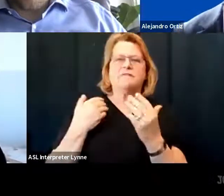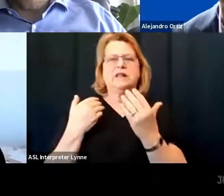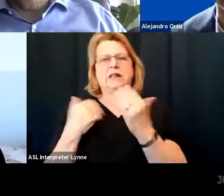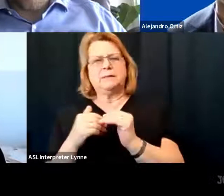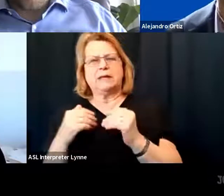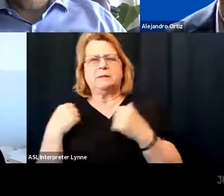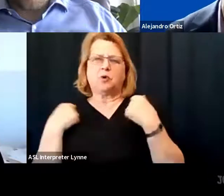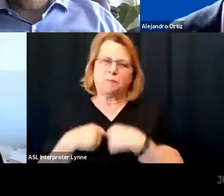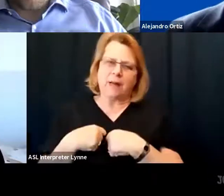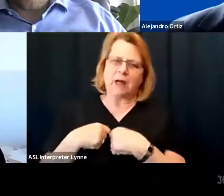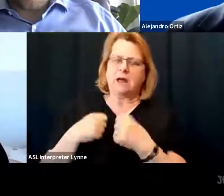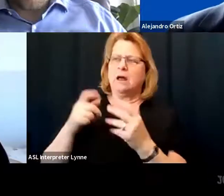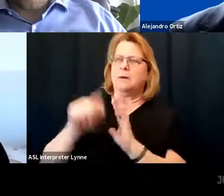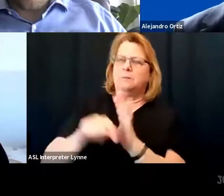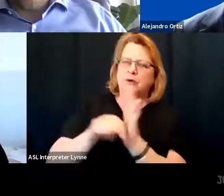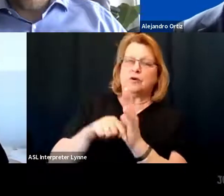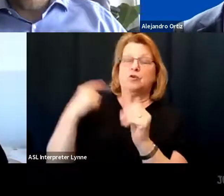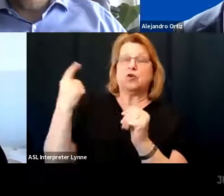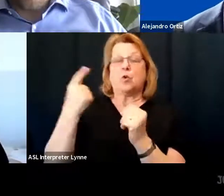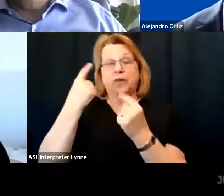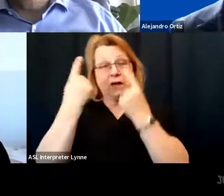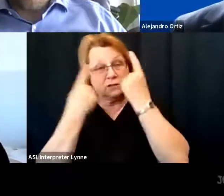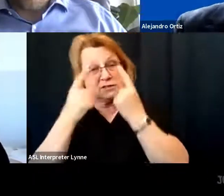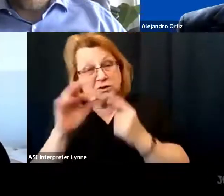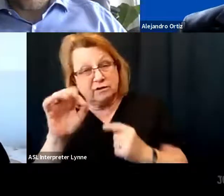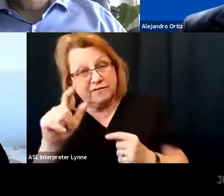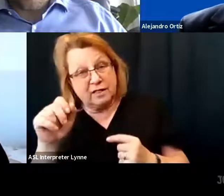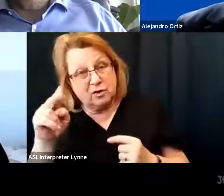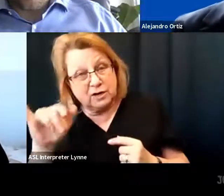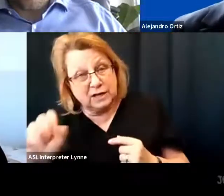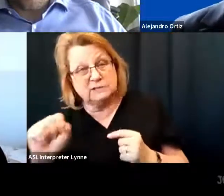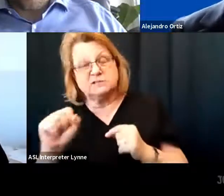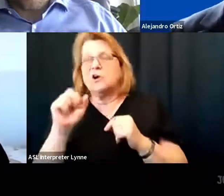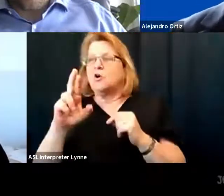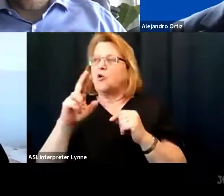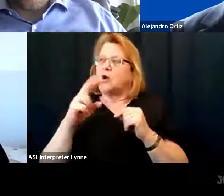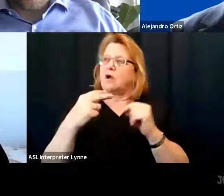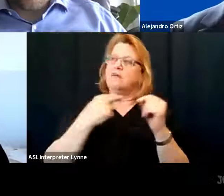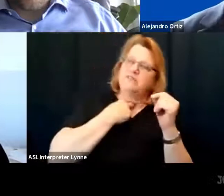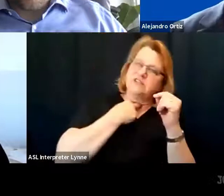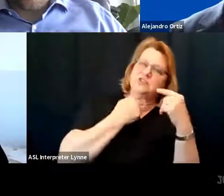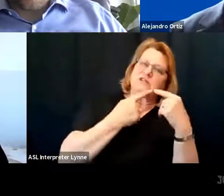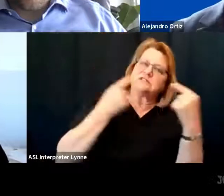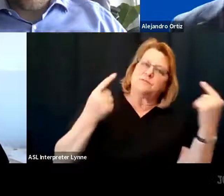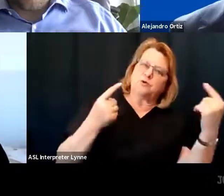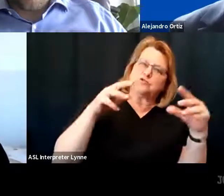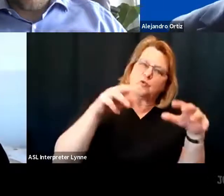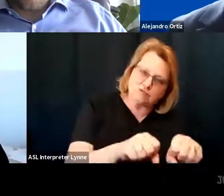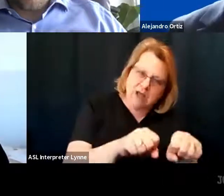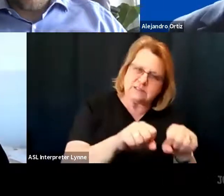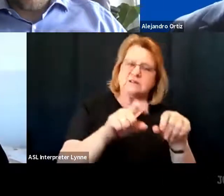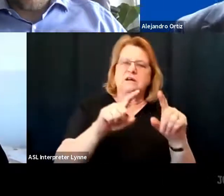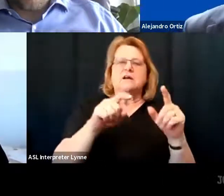or you only consider felonies as opposed to misdemeanors, or convictions as opposed to arrests. So there's ways for a good